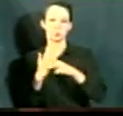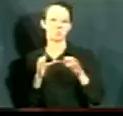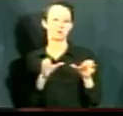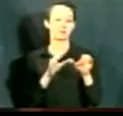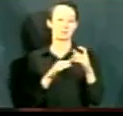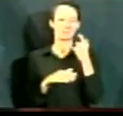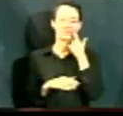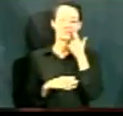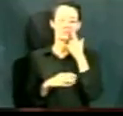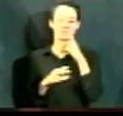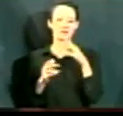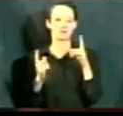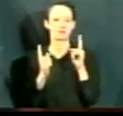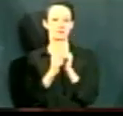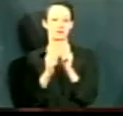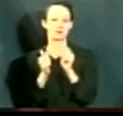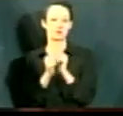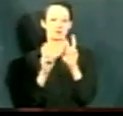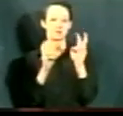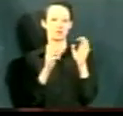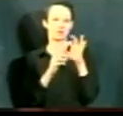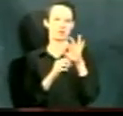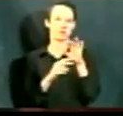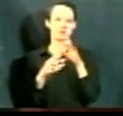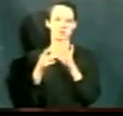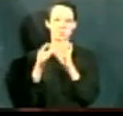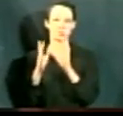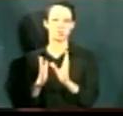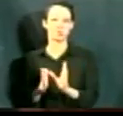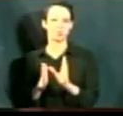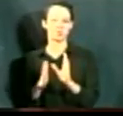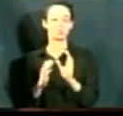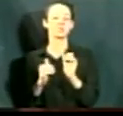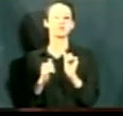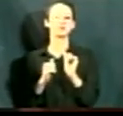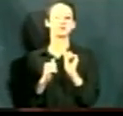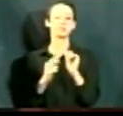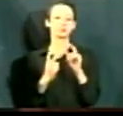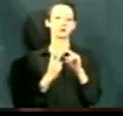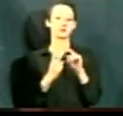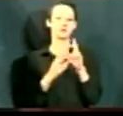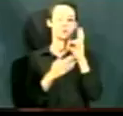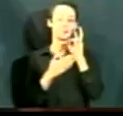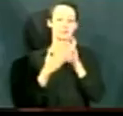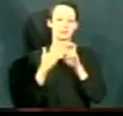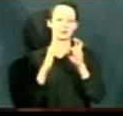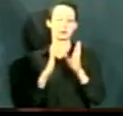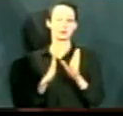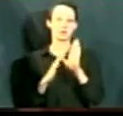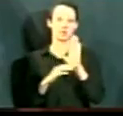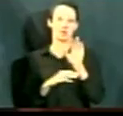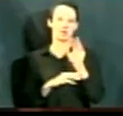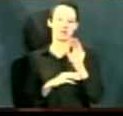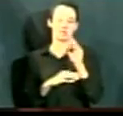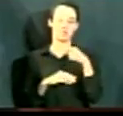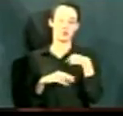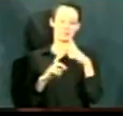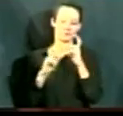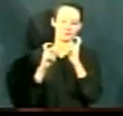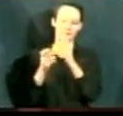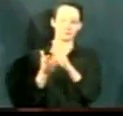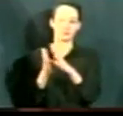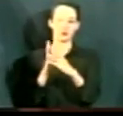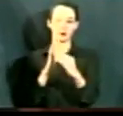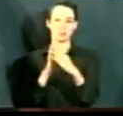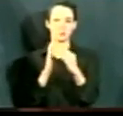IX coordinator, Ms. Jennifer Hemmelgarn, and I've provided your secretary, Ms. Coatney, with copies of the resource guide and letter